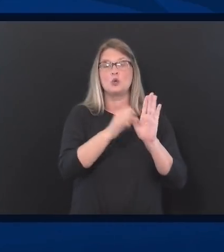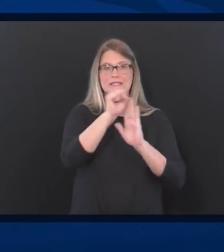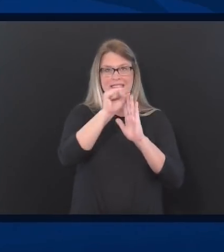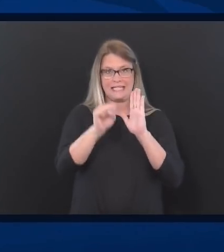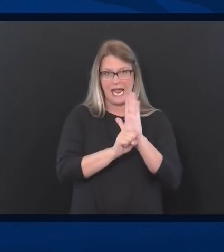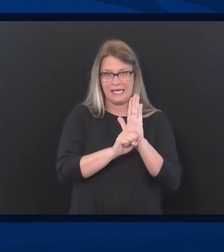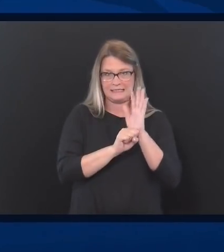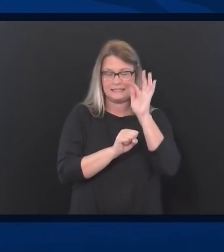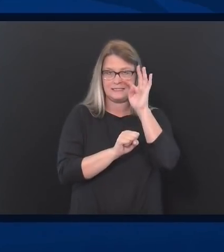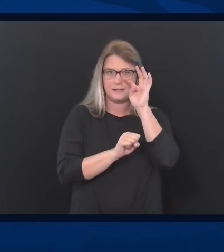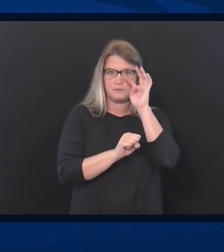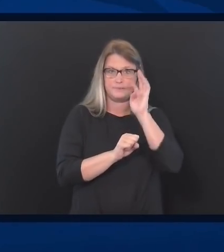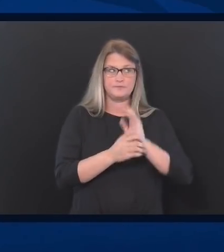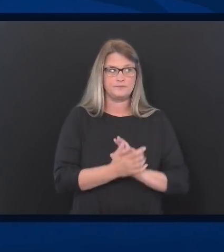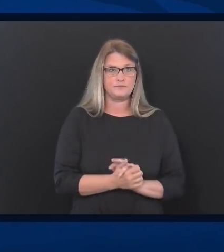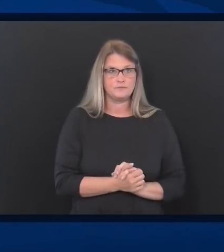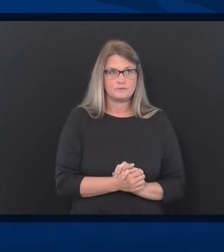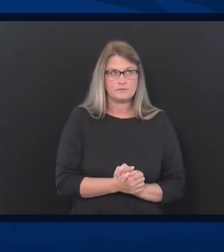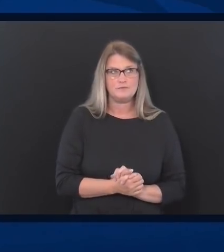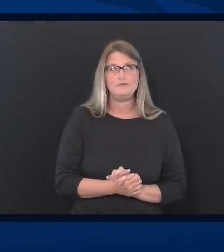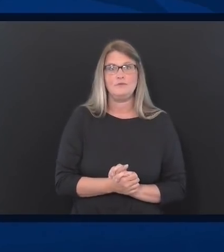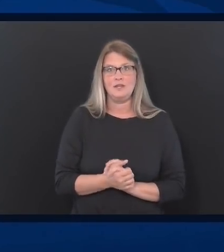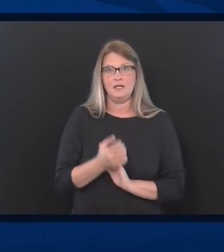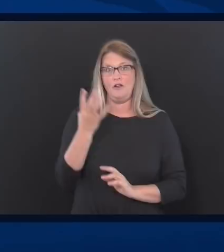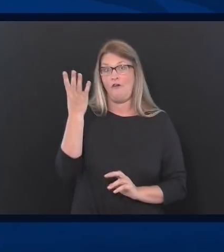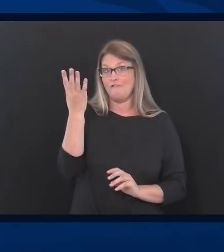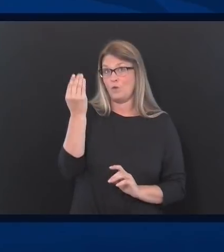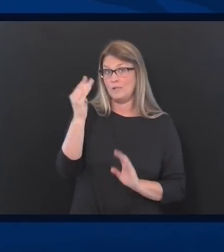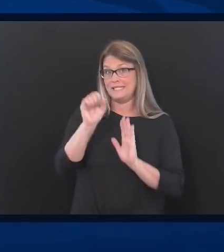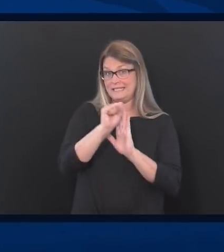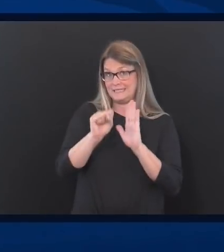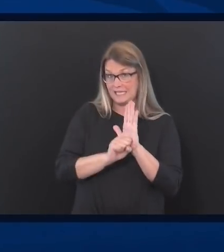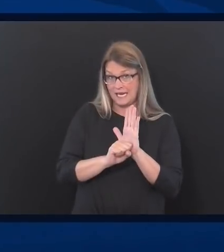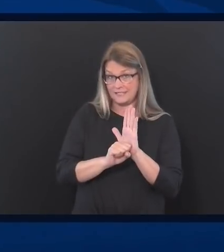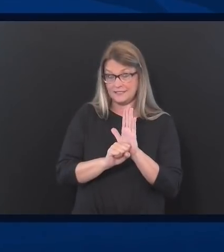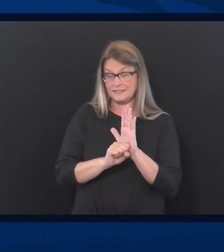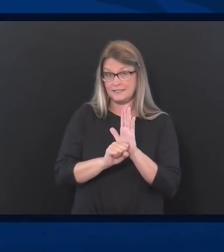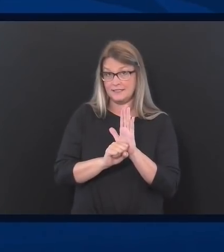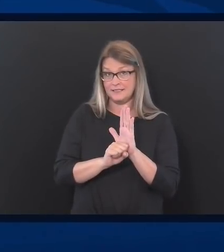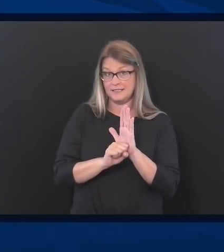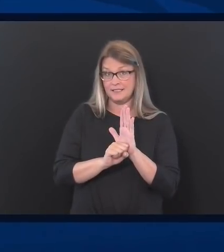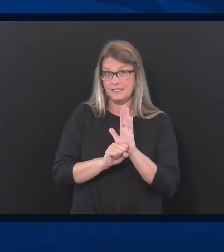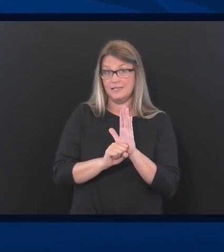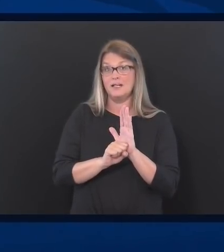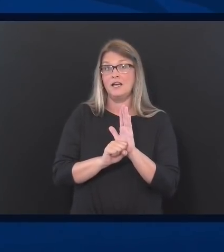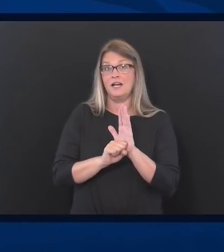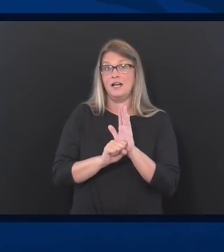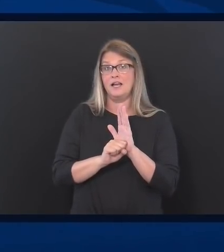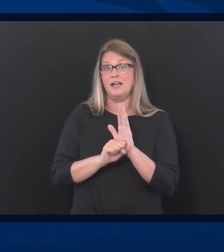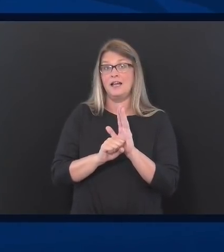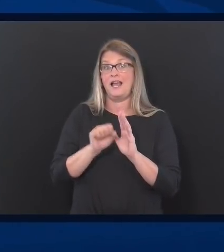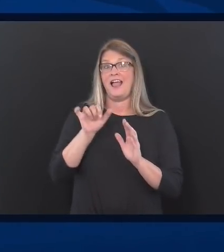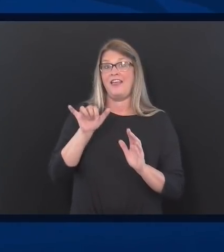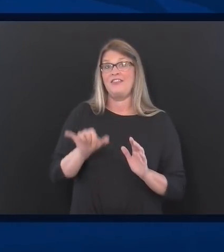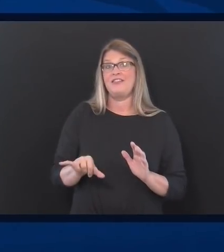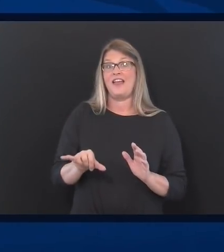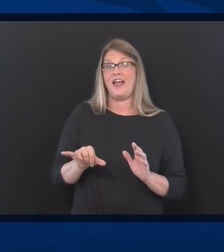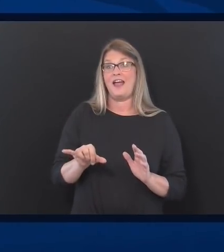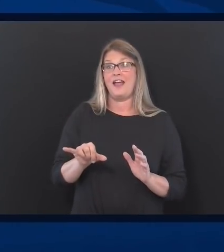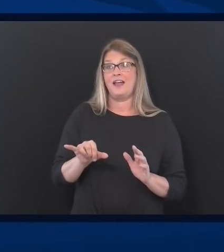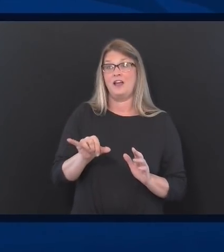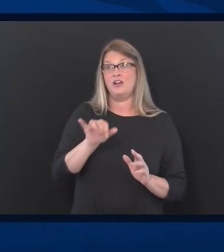guess it's the 14 states, the 14 states that are 37th